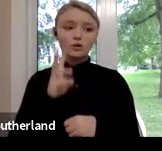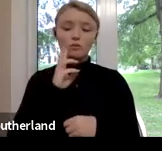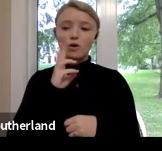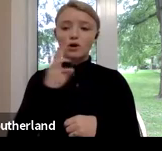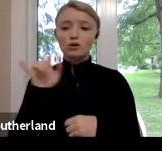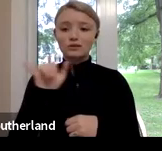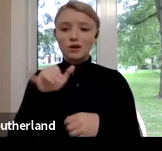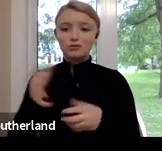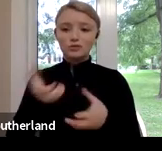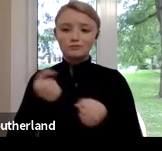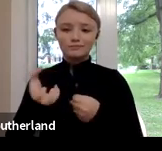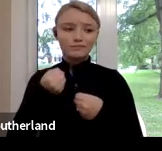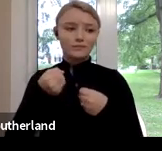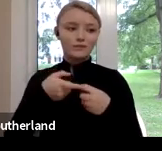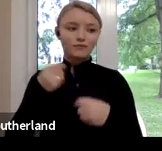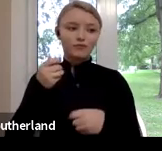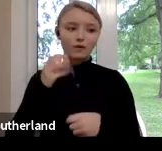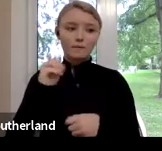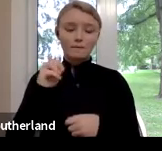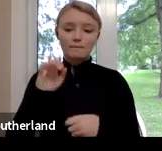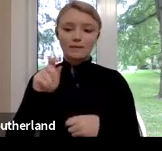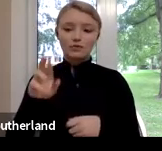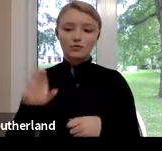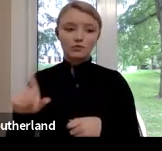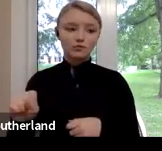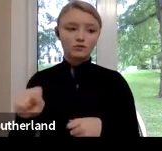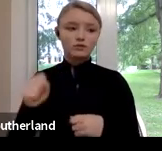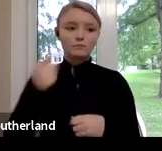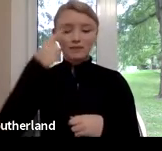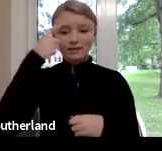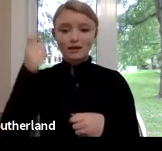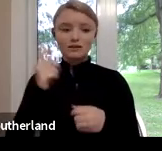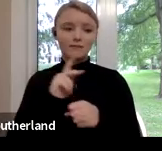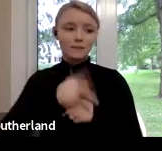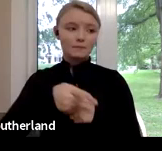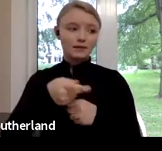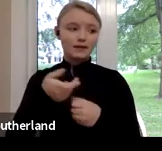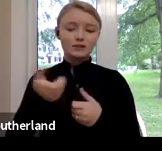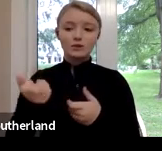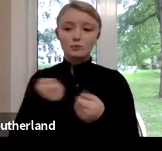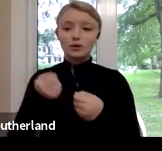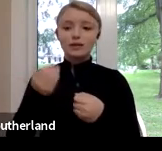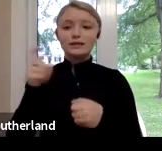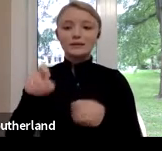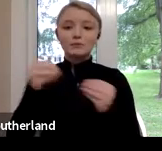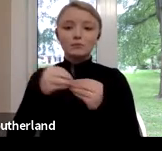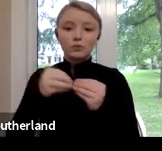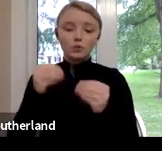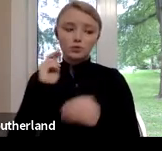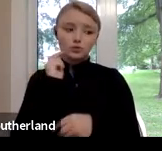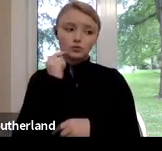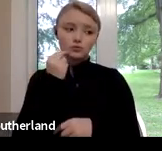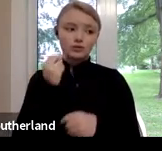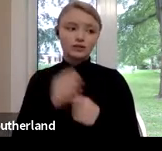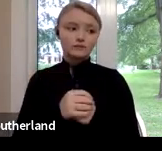and modern production methods are even more efficient. This means that plants on the same land and